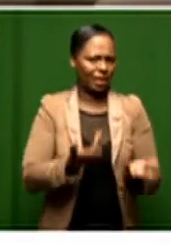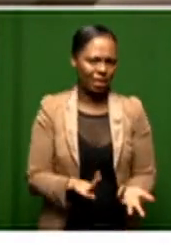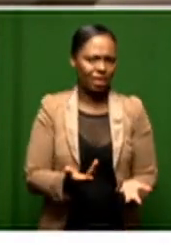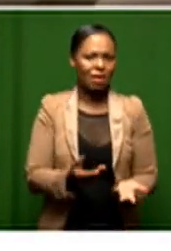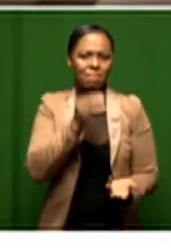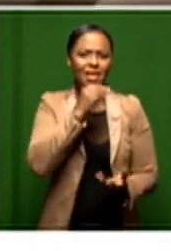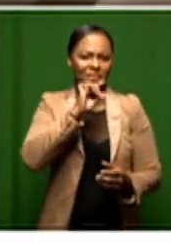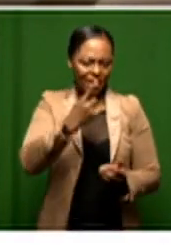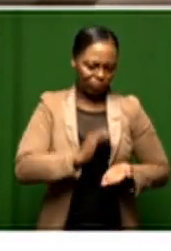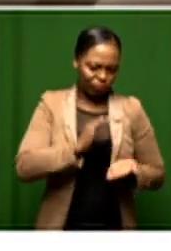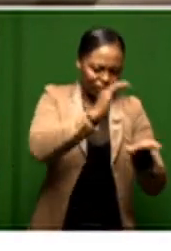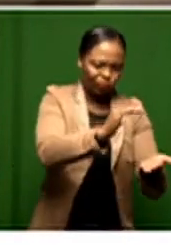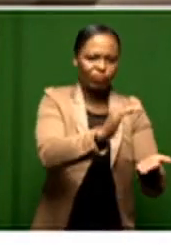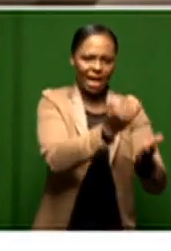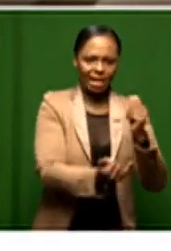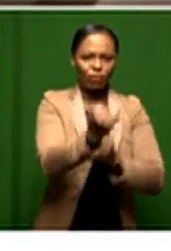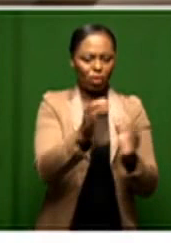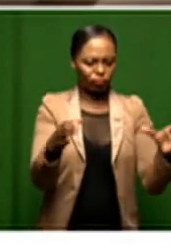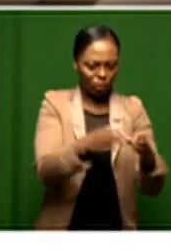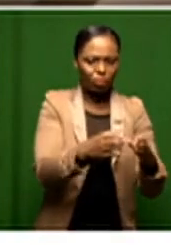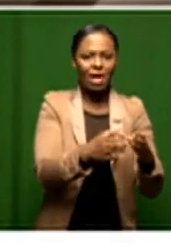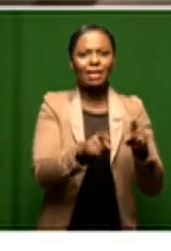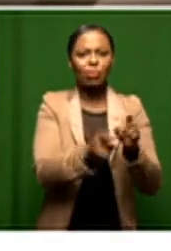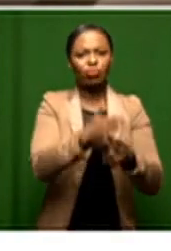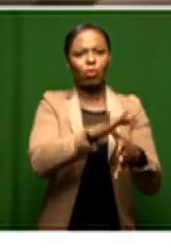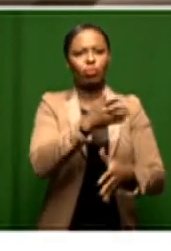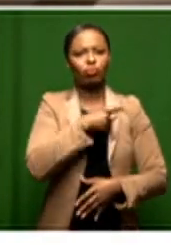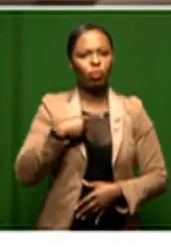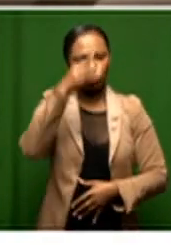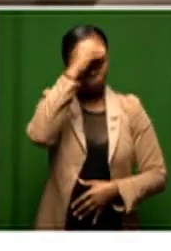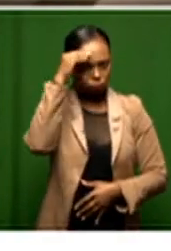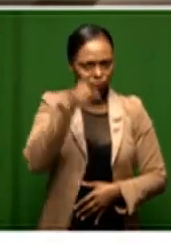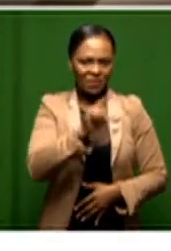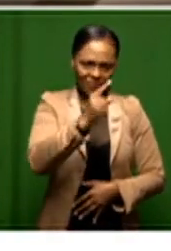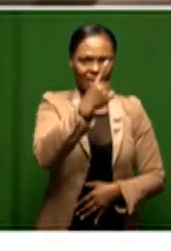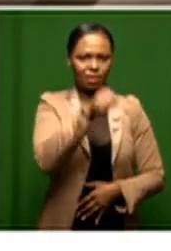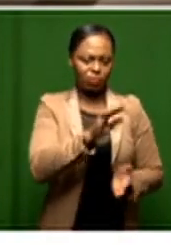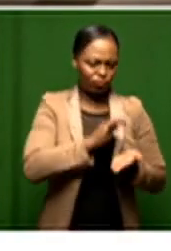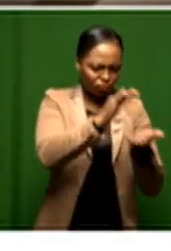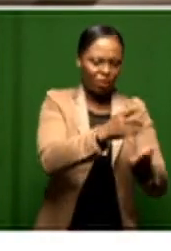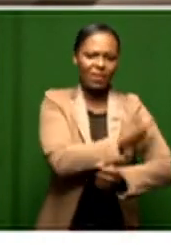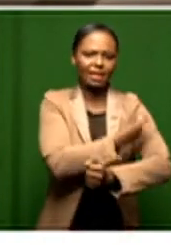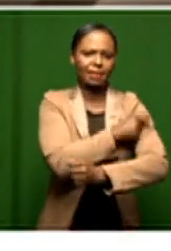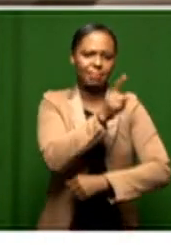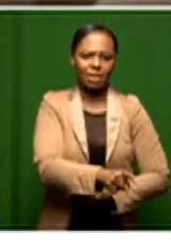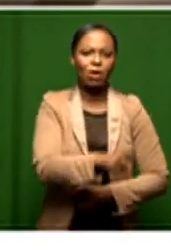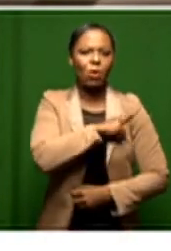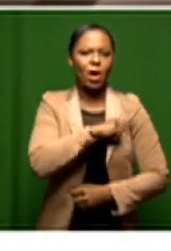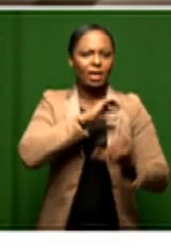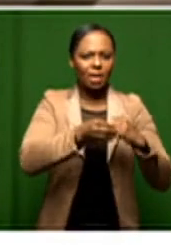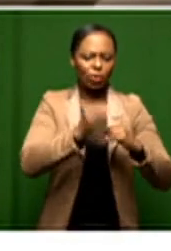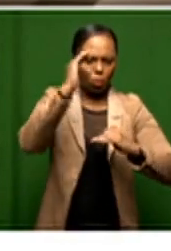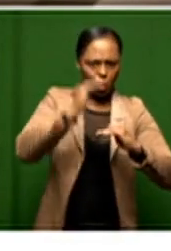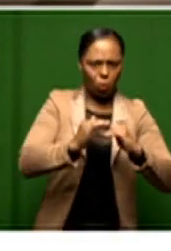these high-risk individuals and frontline workers first to try and reduce the burden of morbidity and mortality that we're